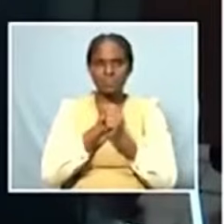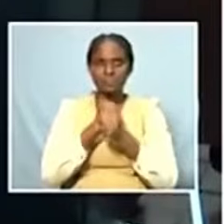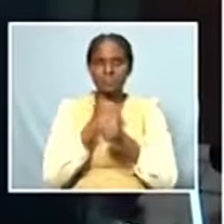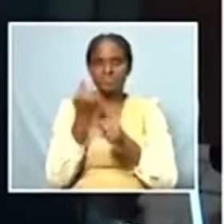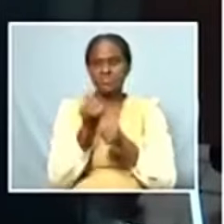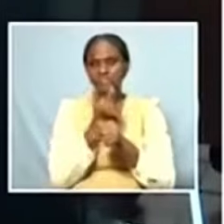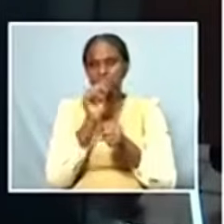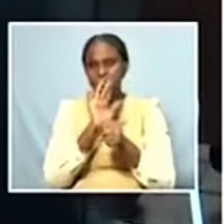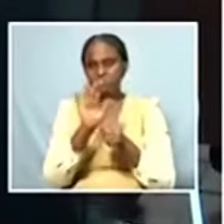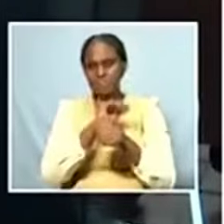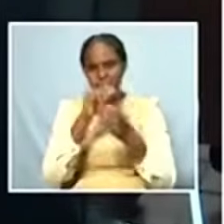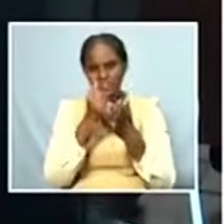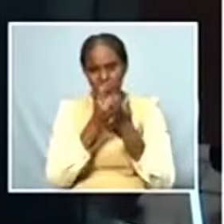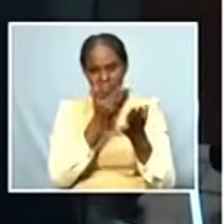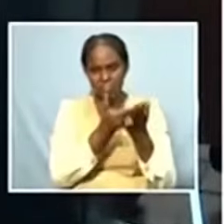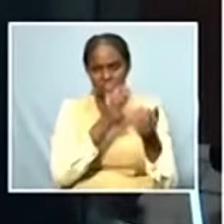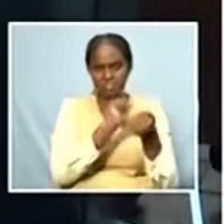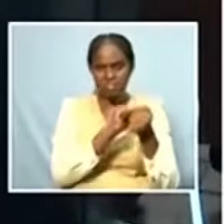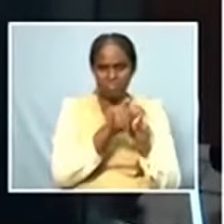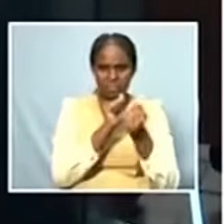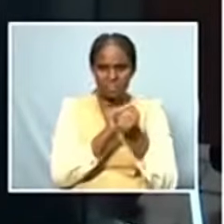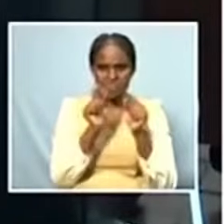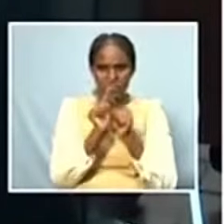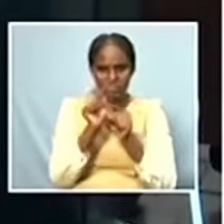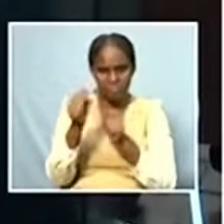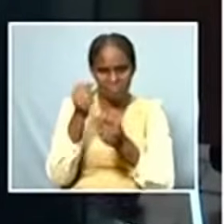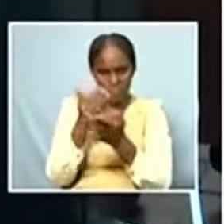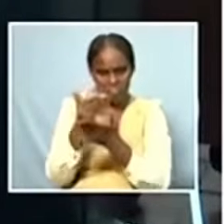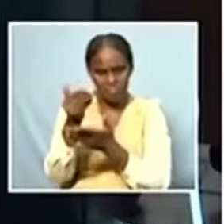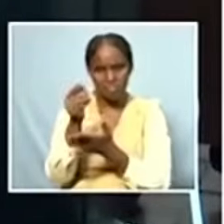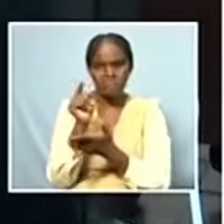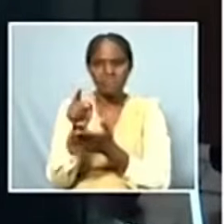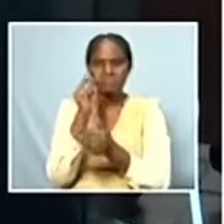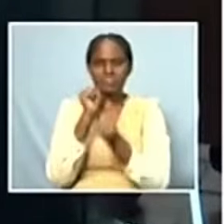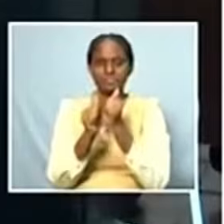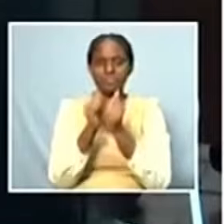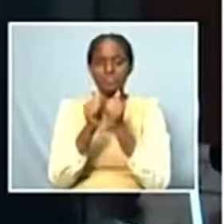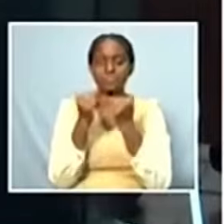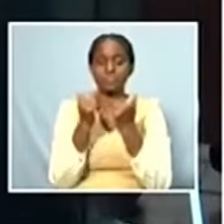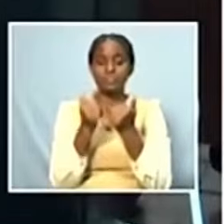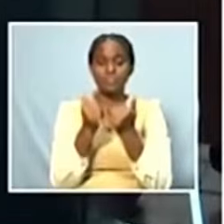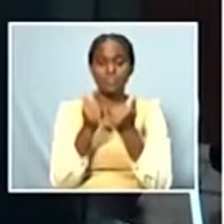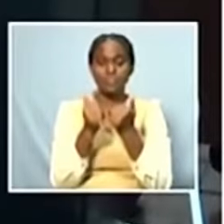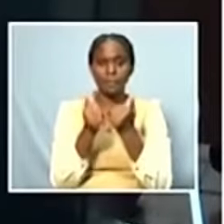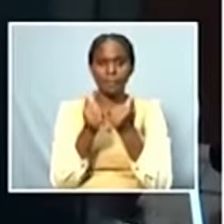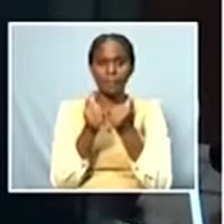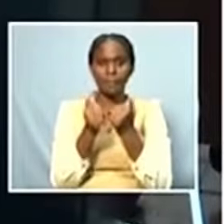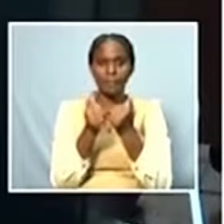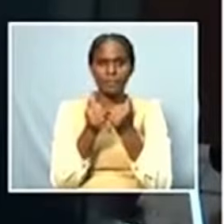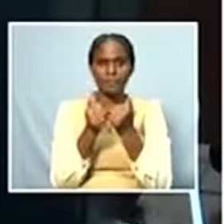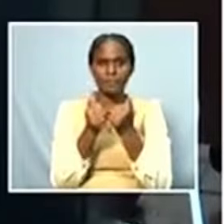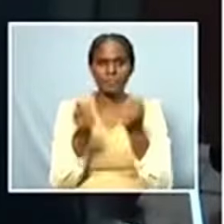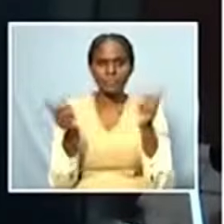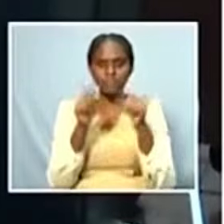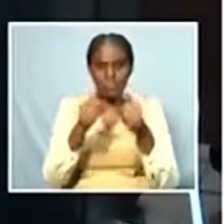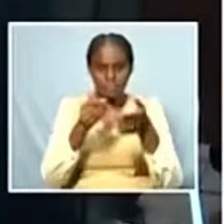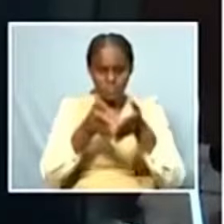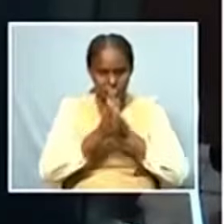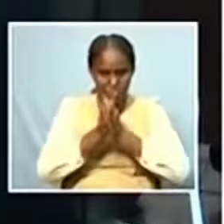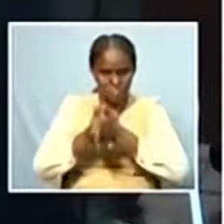the source of all these problems is the procurement. Because look, when you